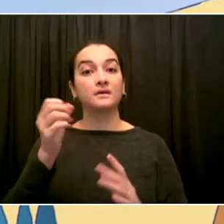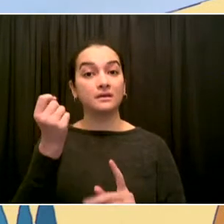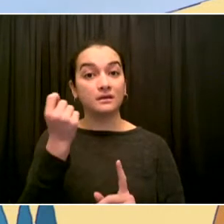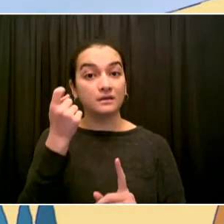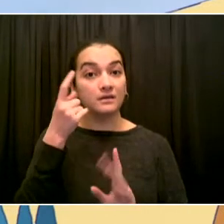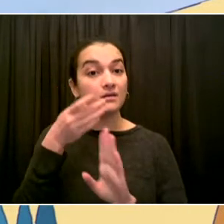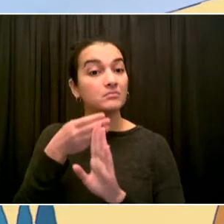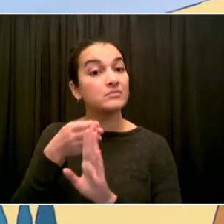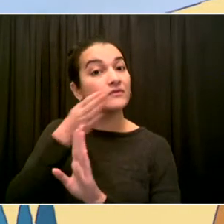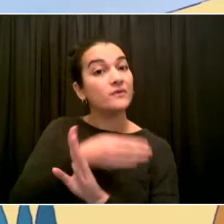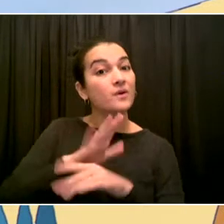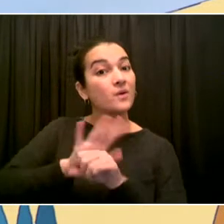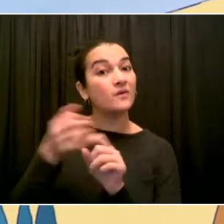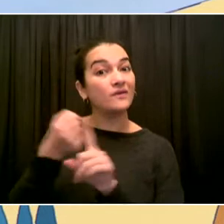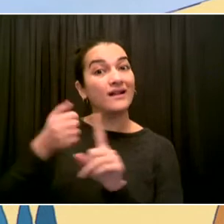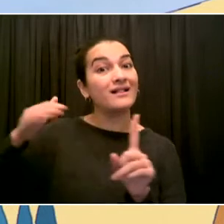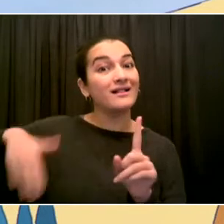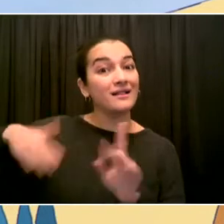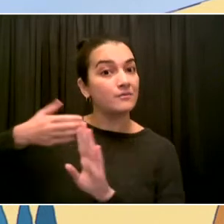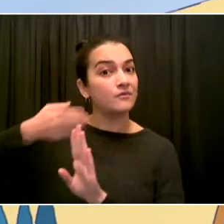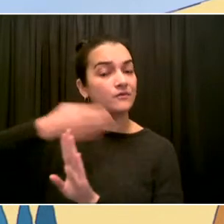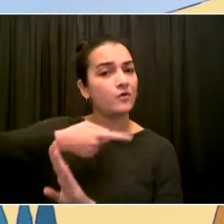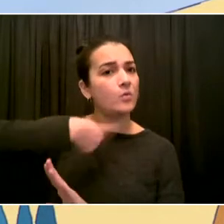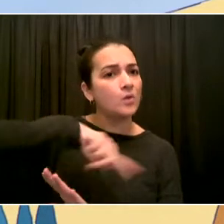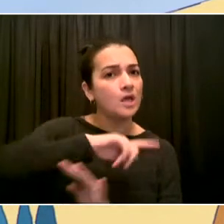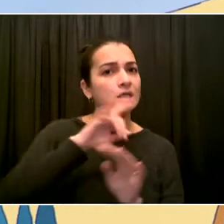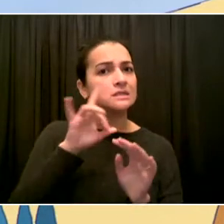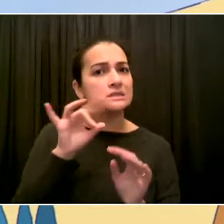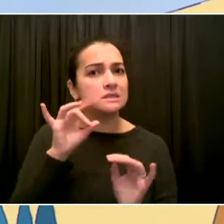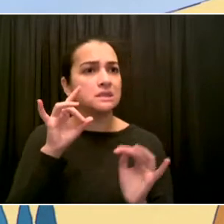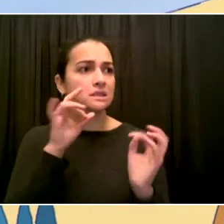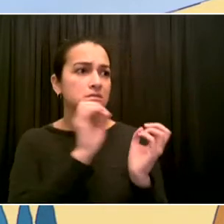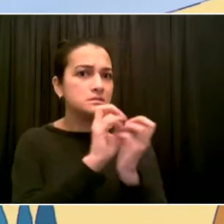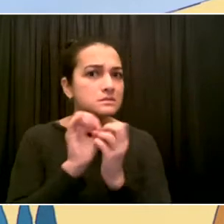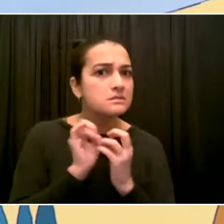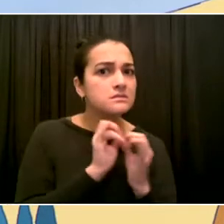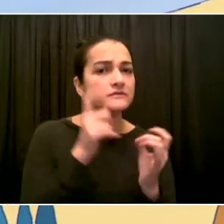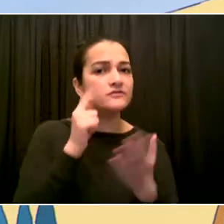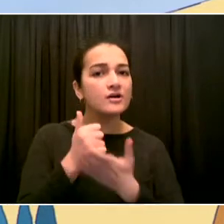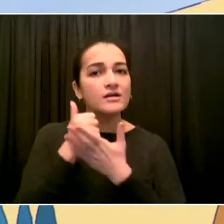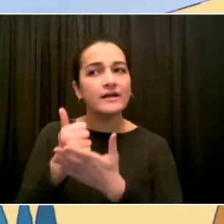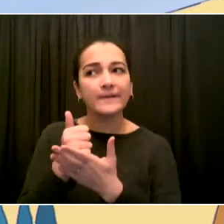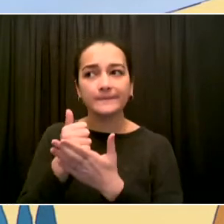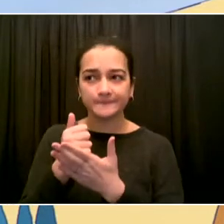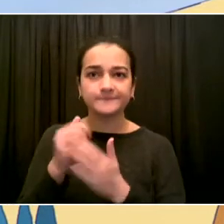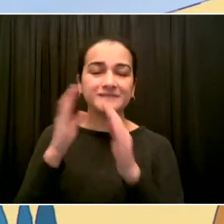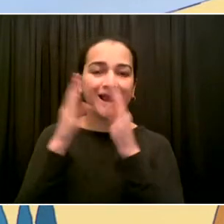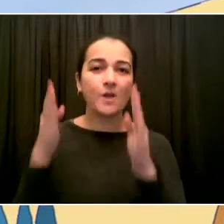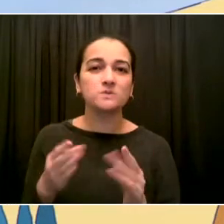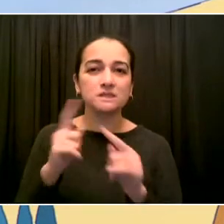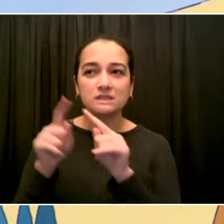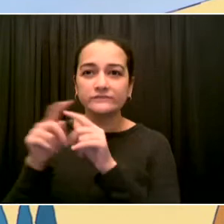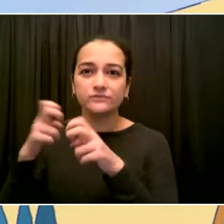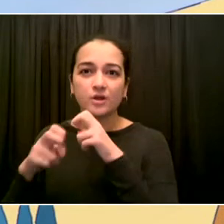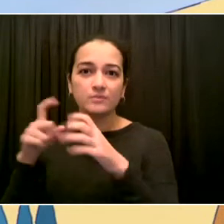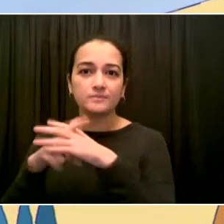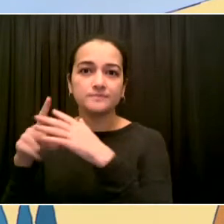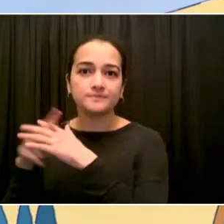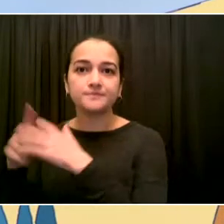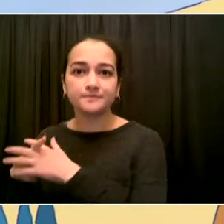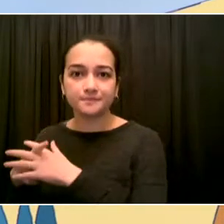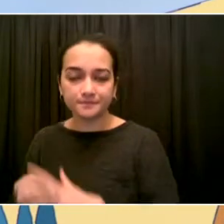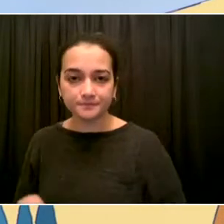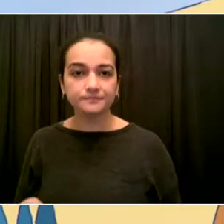for the wonderful role they played, and a labor of love for so many people in my administration to help make sure that no one is